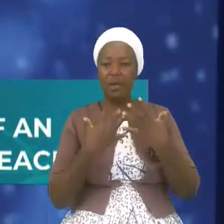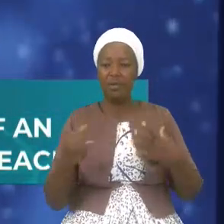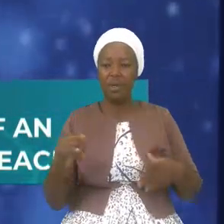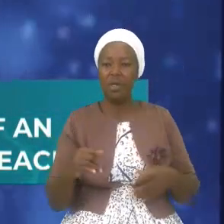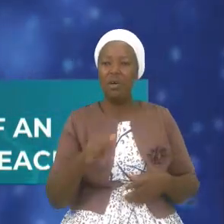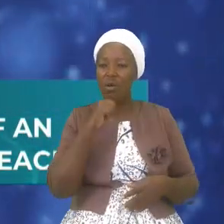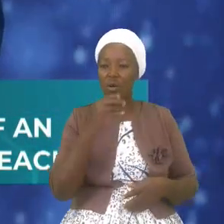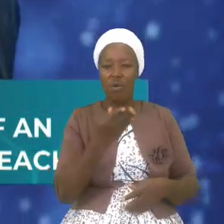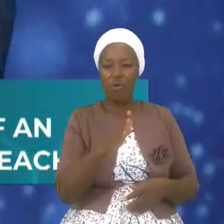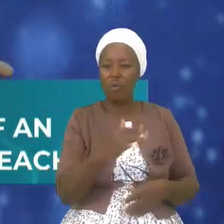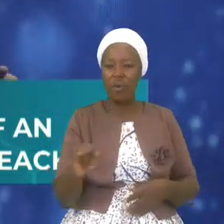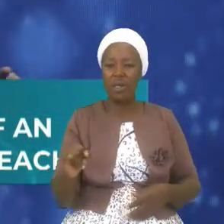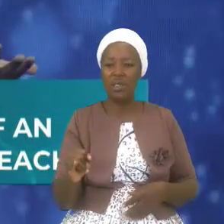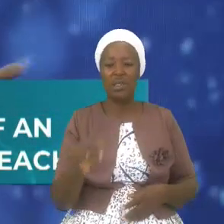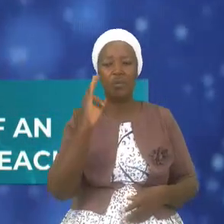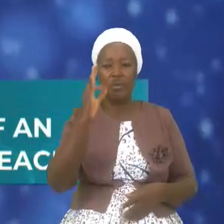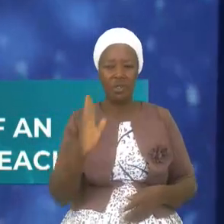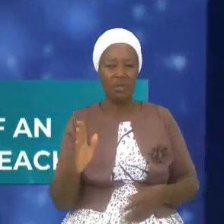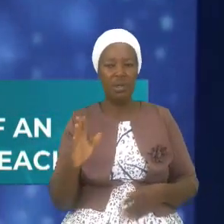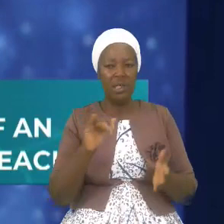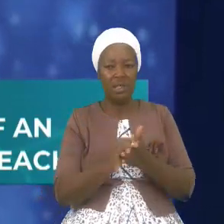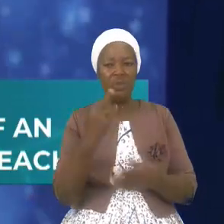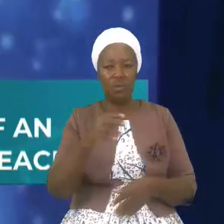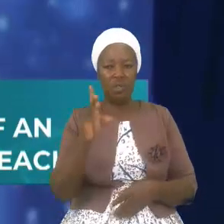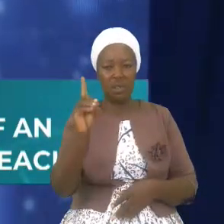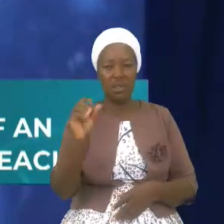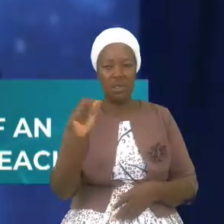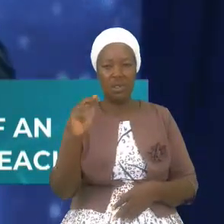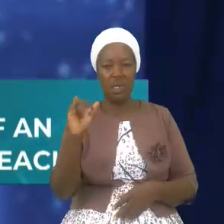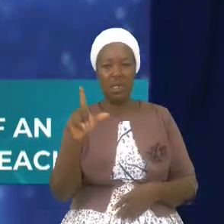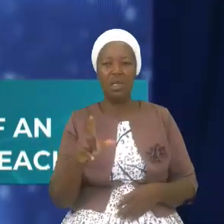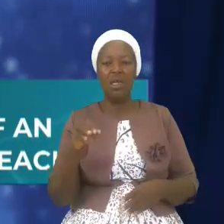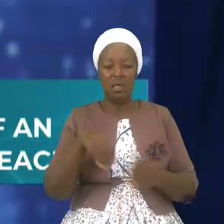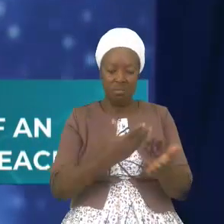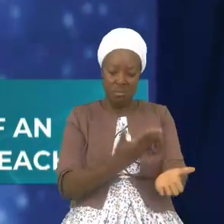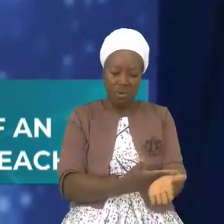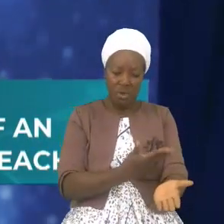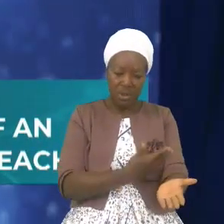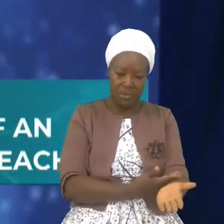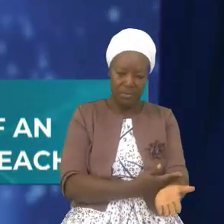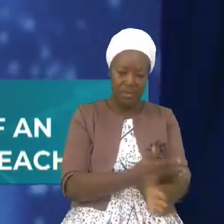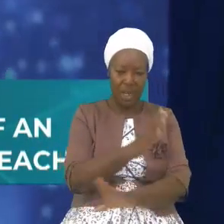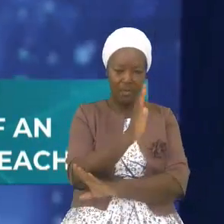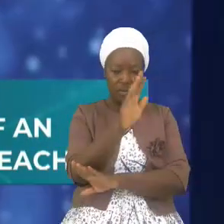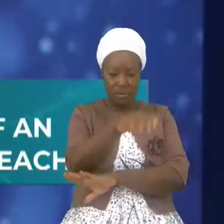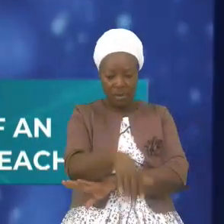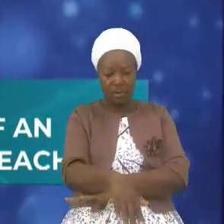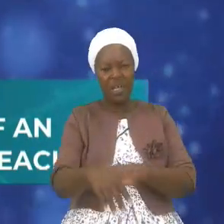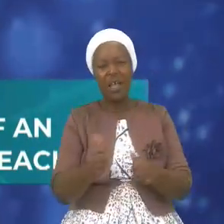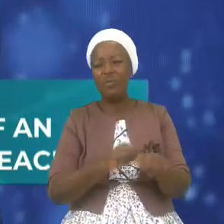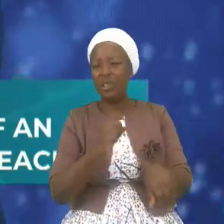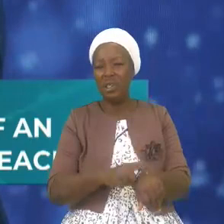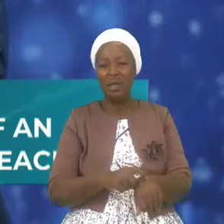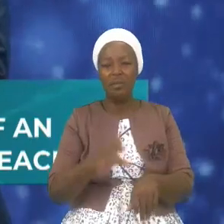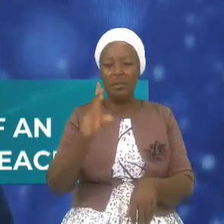evening, Daniel, always uncompromising. And he will tell the mind of God. Daniel, he